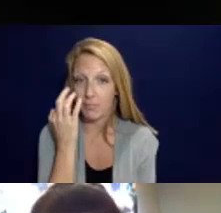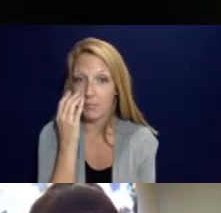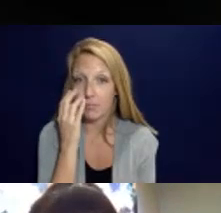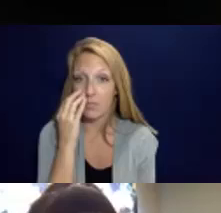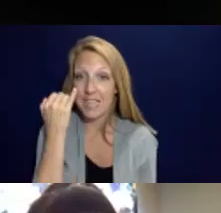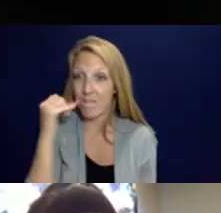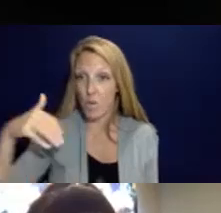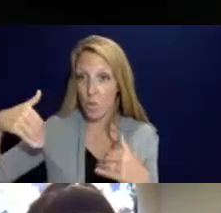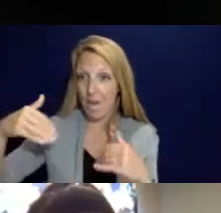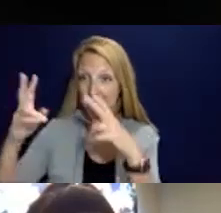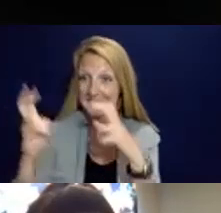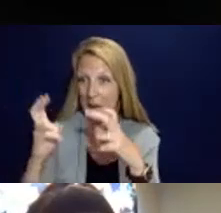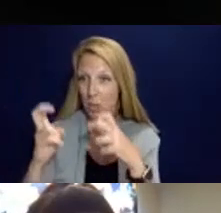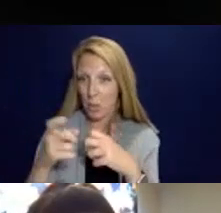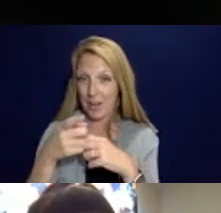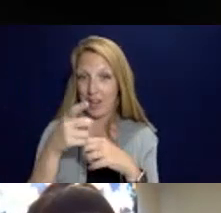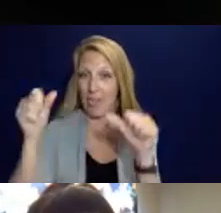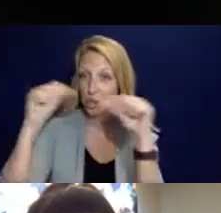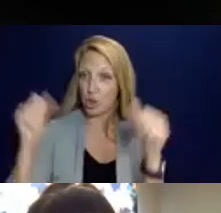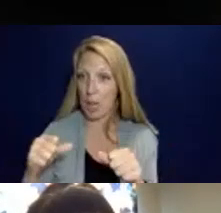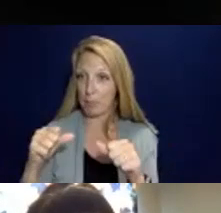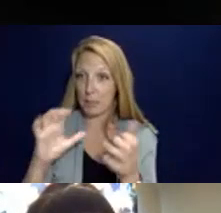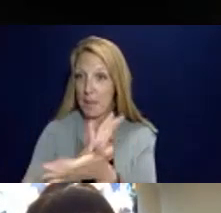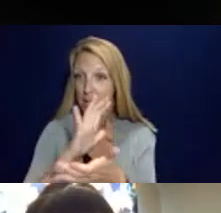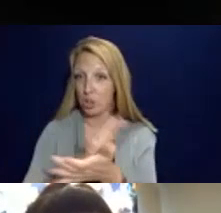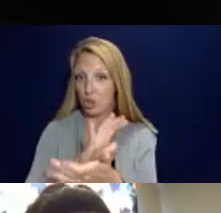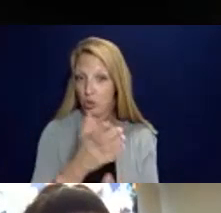downloaded the shapes